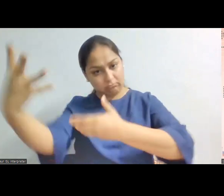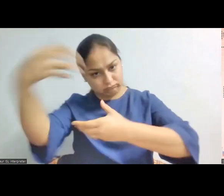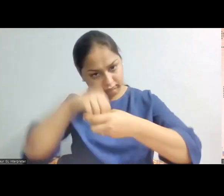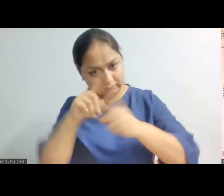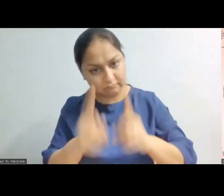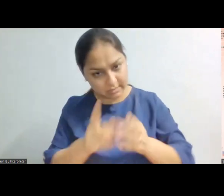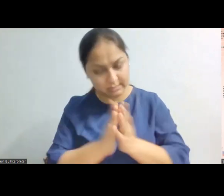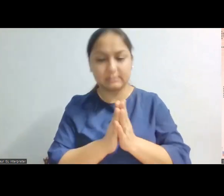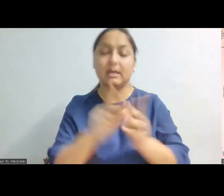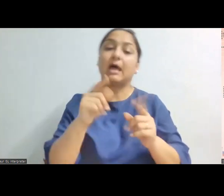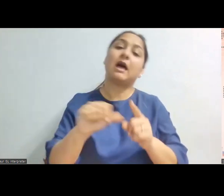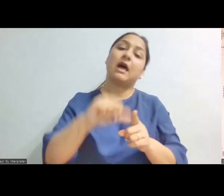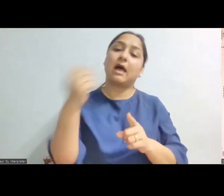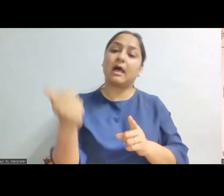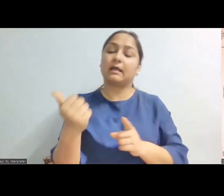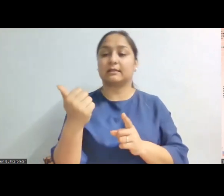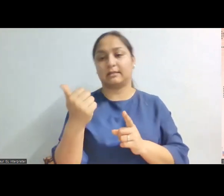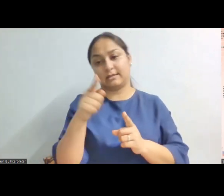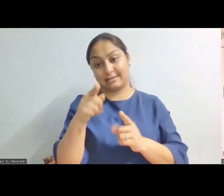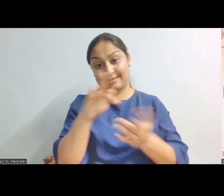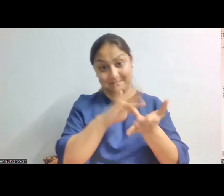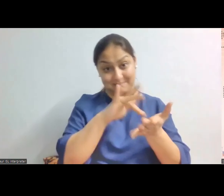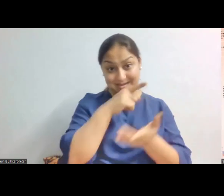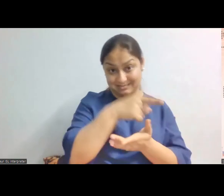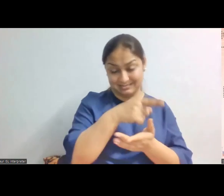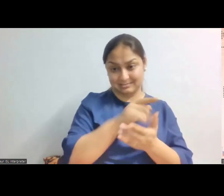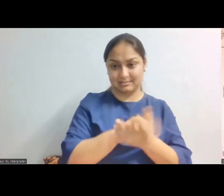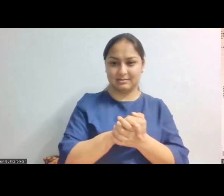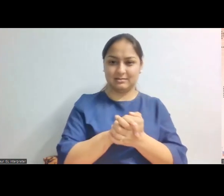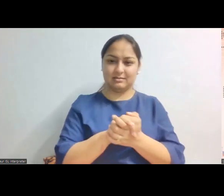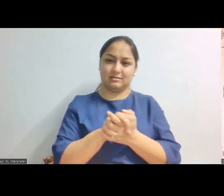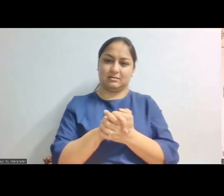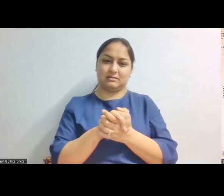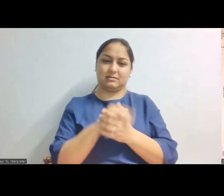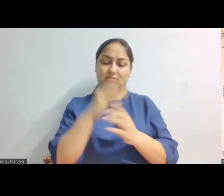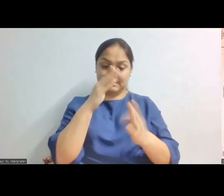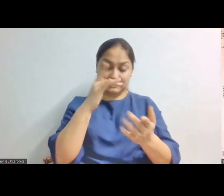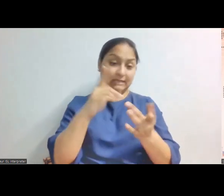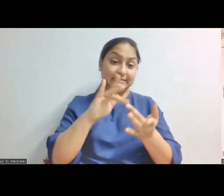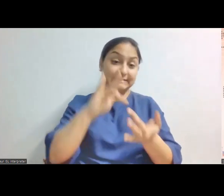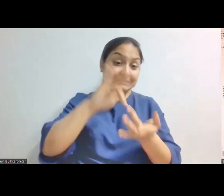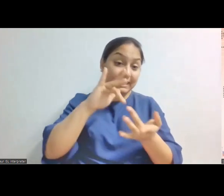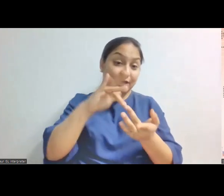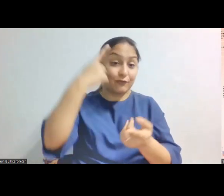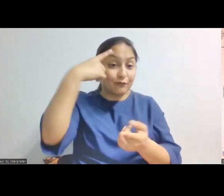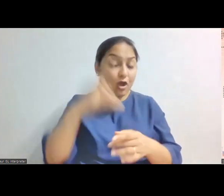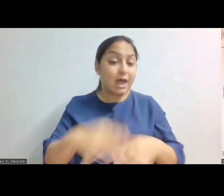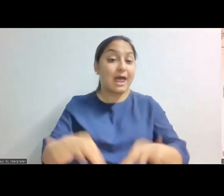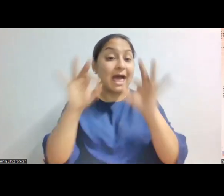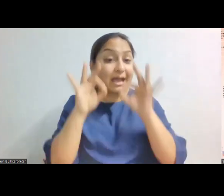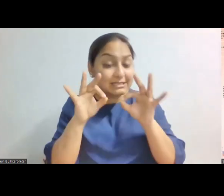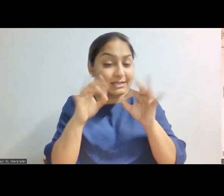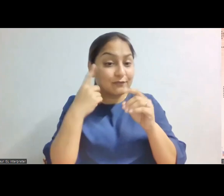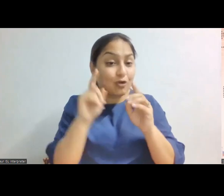Another recommendation around this area was for a center for excellence for skill development,